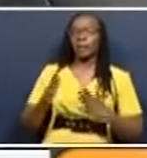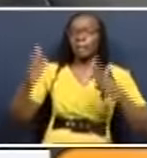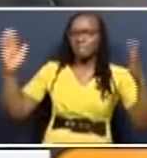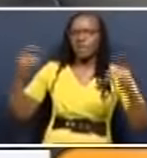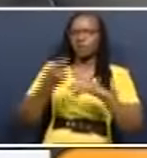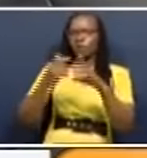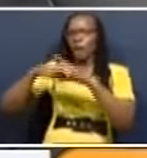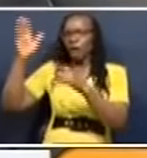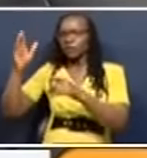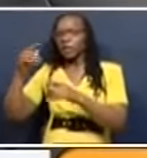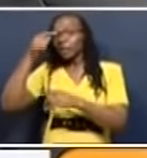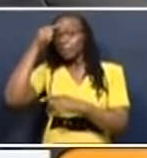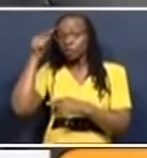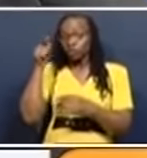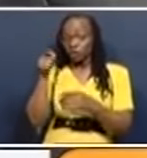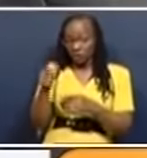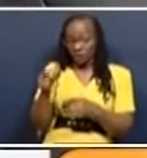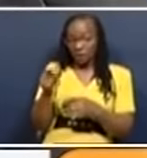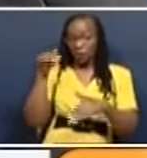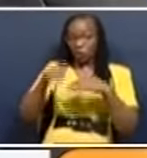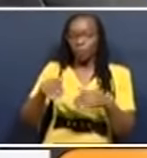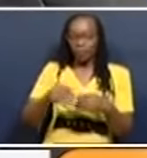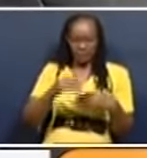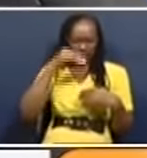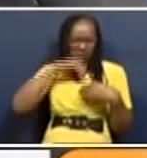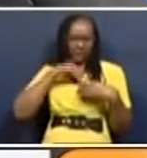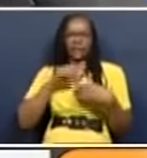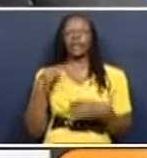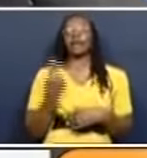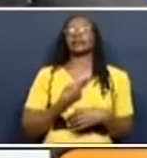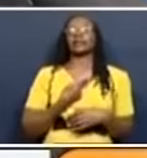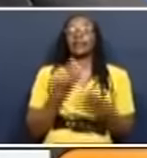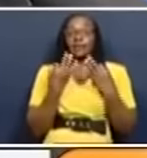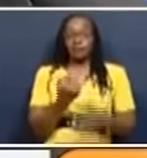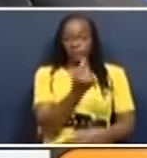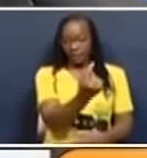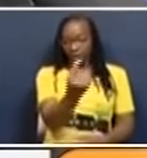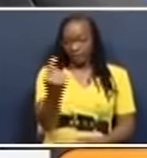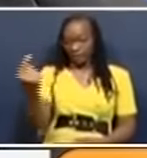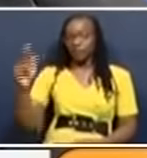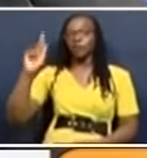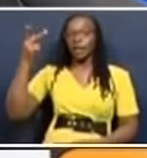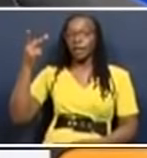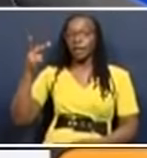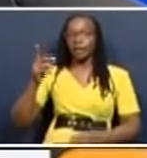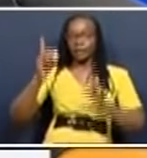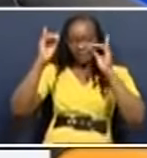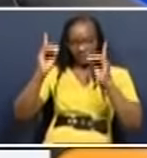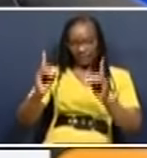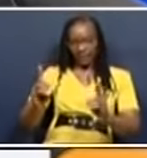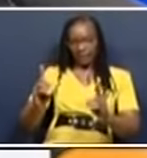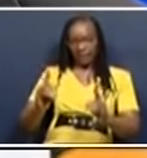It's big because it's in us. And if each one of us, as a Kenyan, took it as part of their